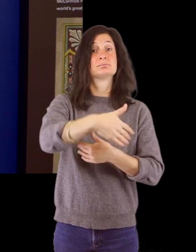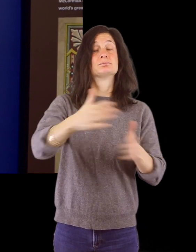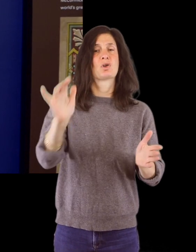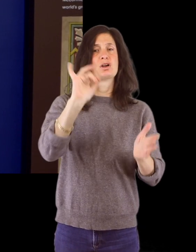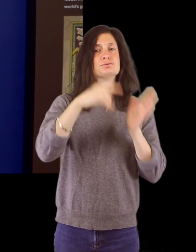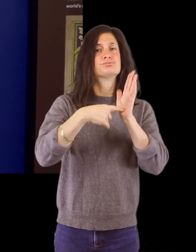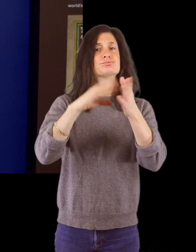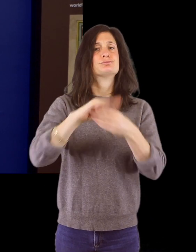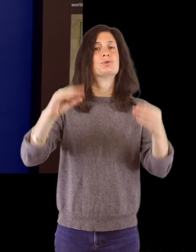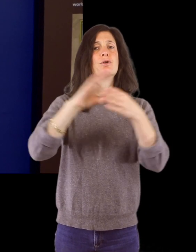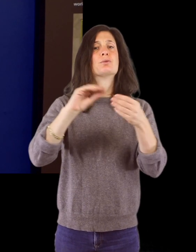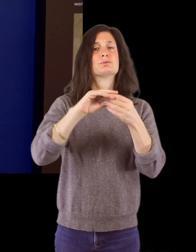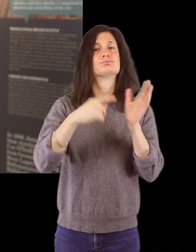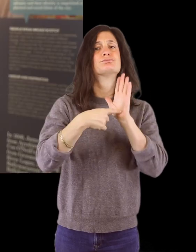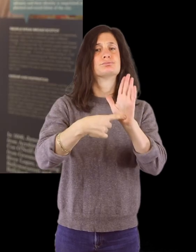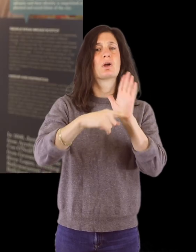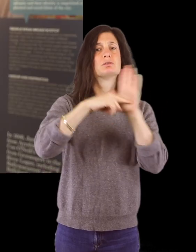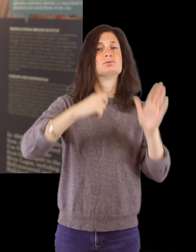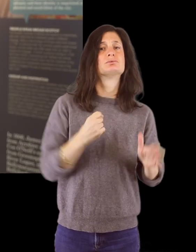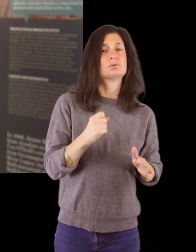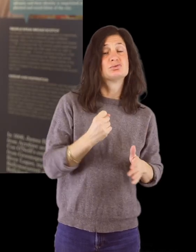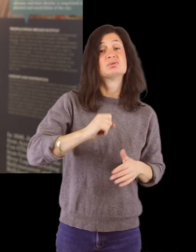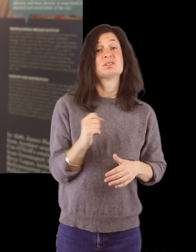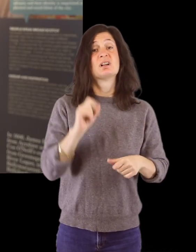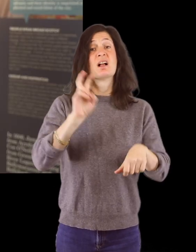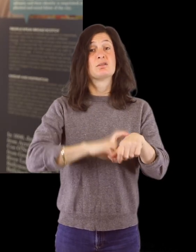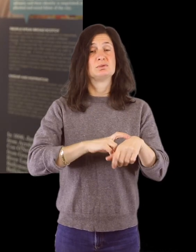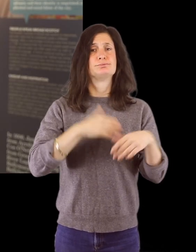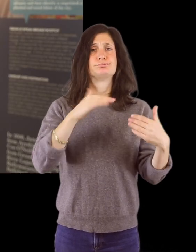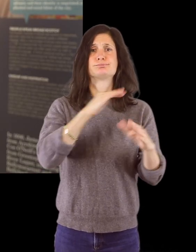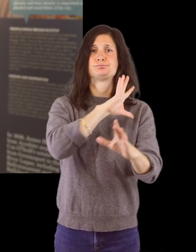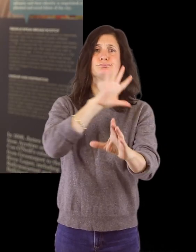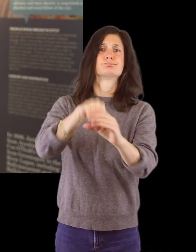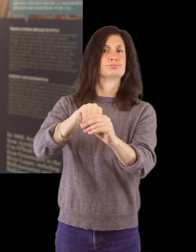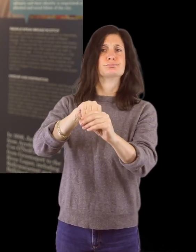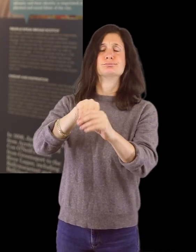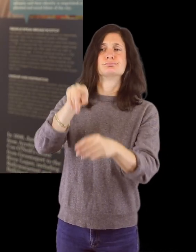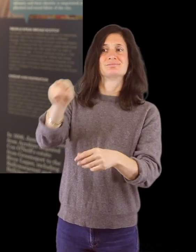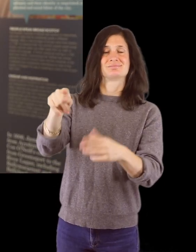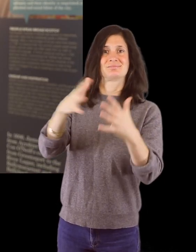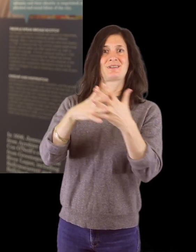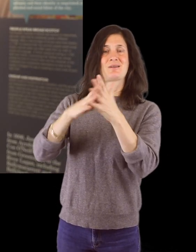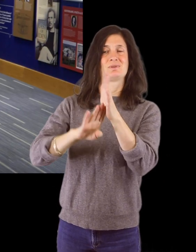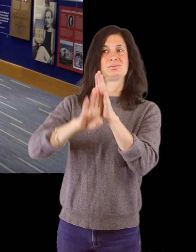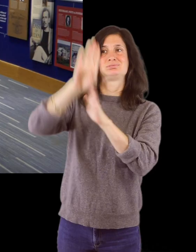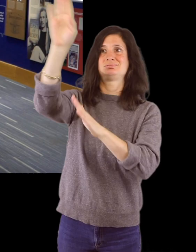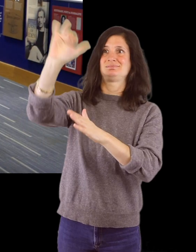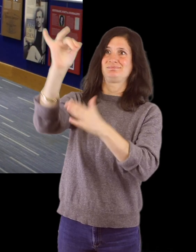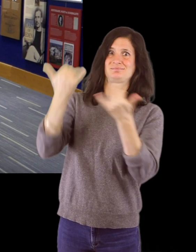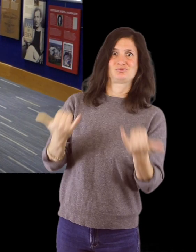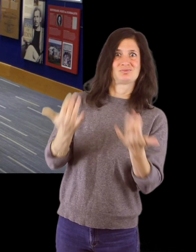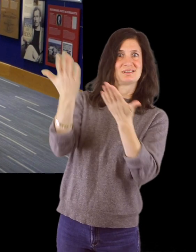Parton herself. The Montgomery Gallery provides a narrative that shows the role that the Ulster Scots or Scots-Irish have